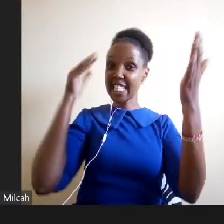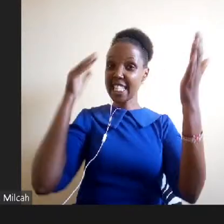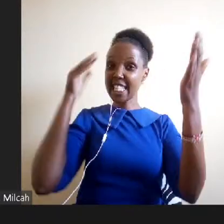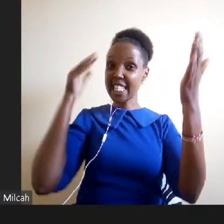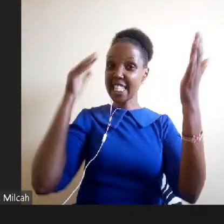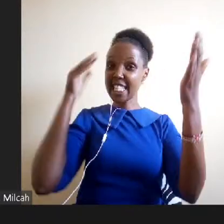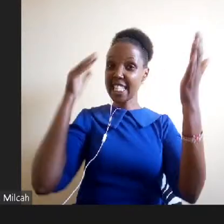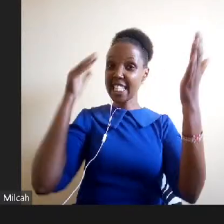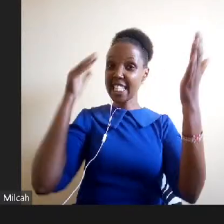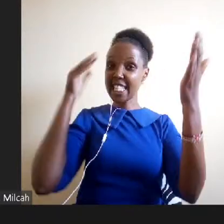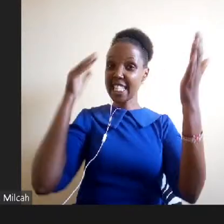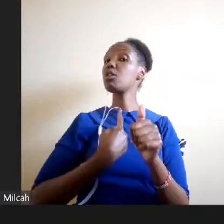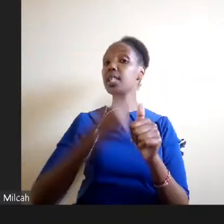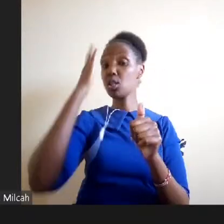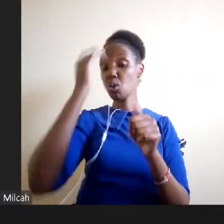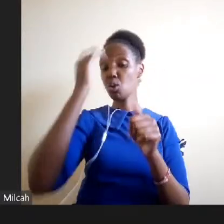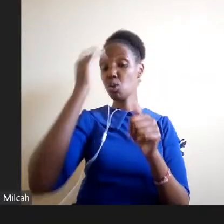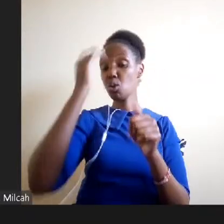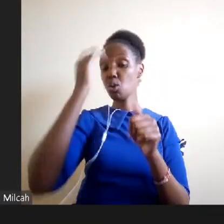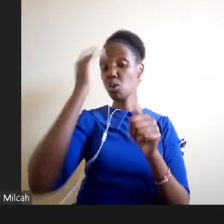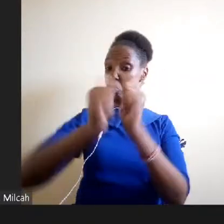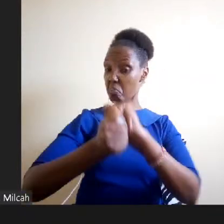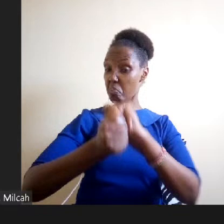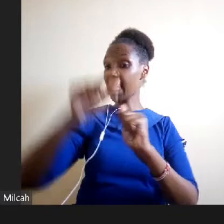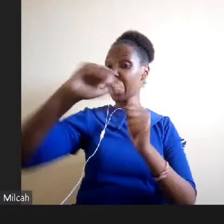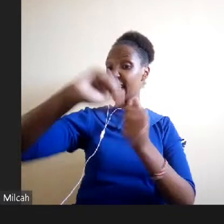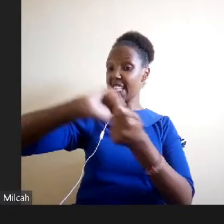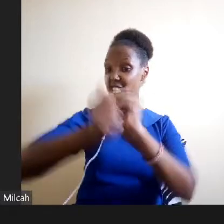can make changes to these settings.